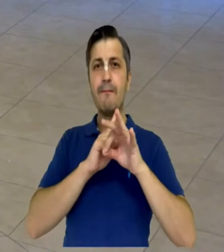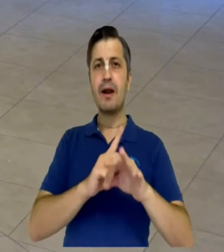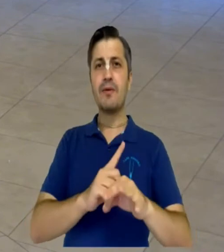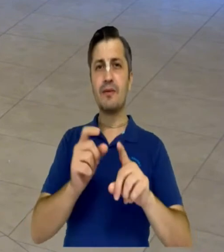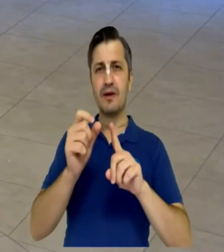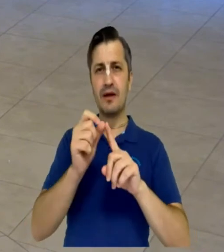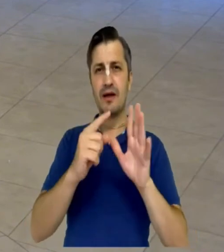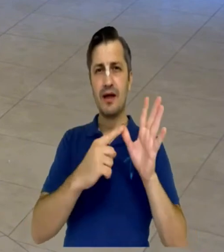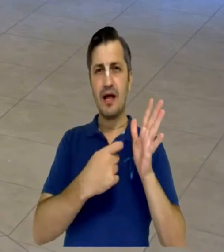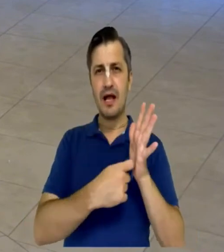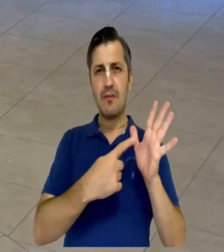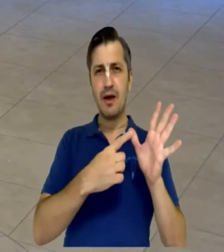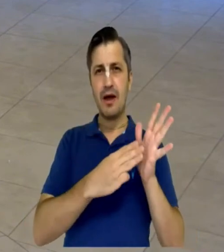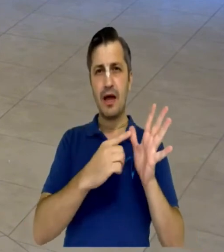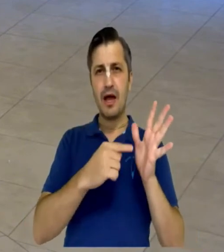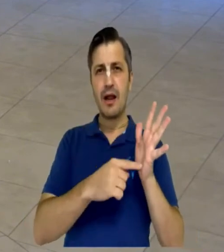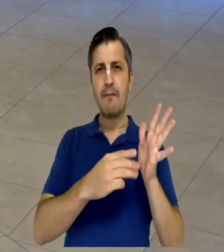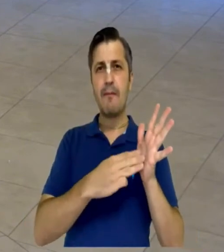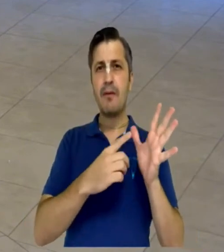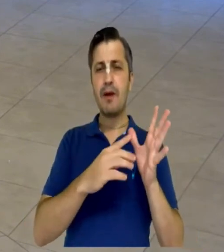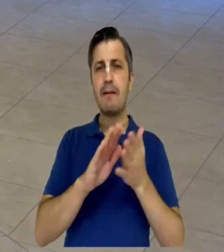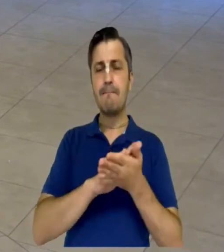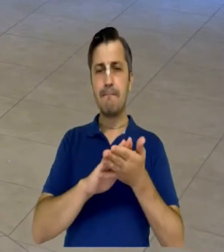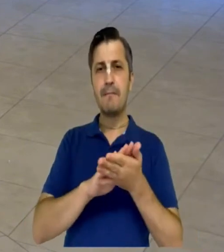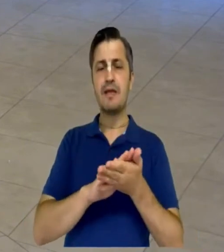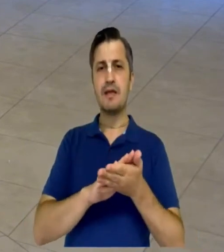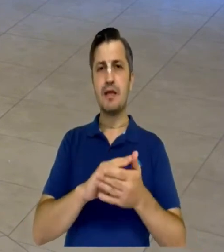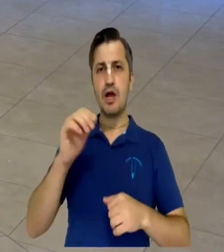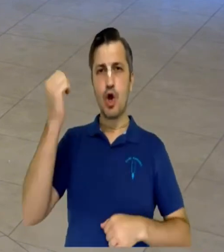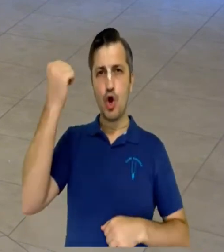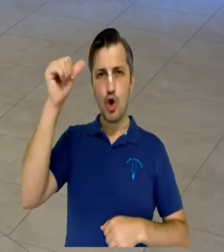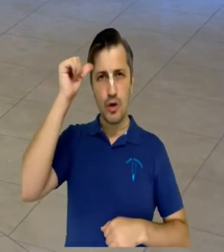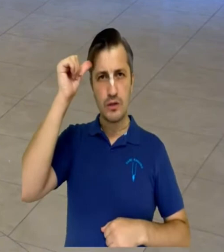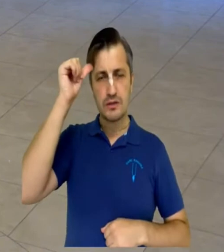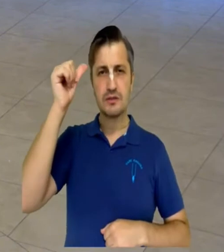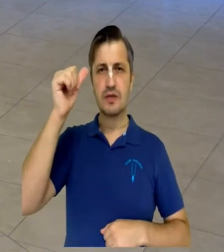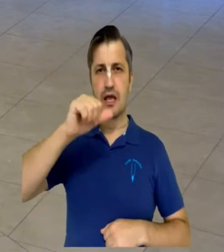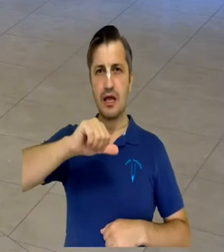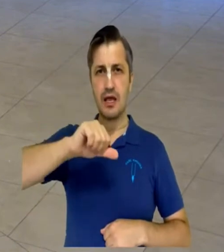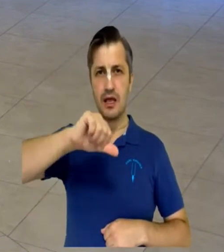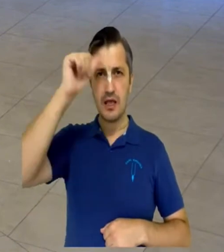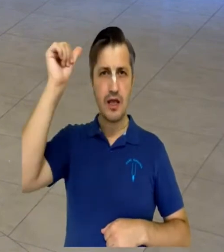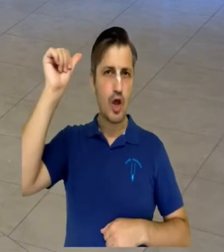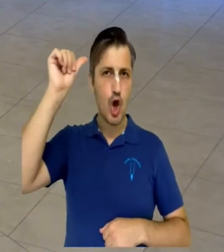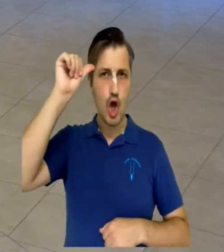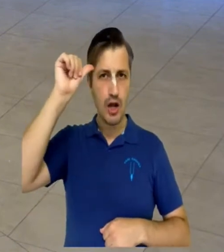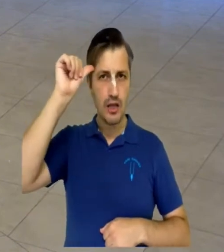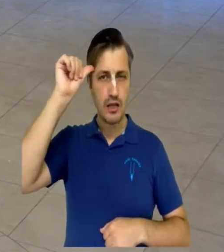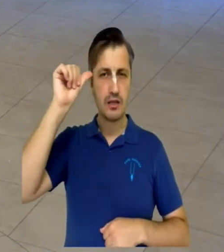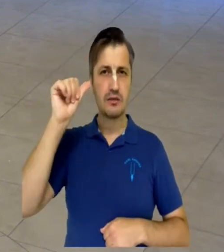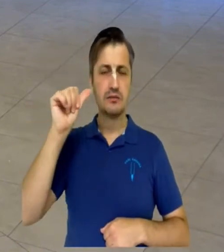the consciousness or the knowledge of the living, so eternal. So this Nityanam, Chaitanam, and